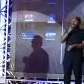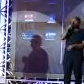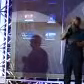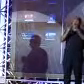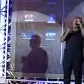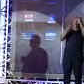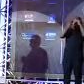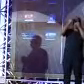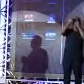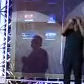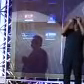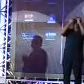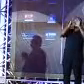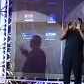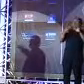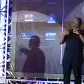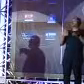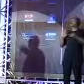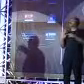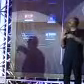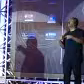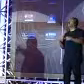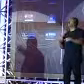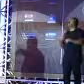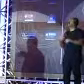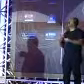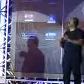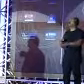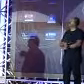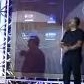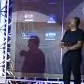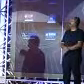research, both universities and